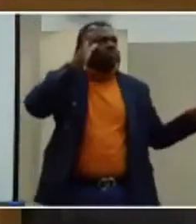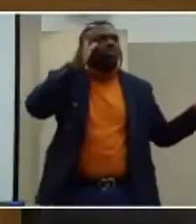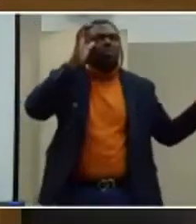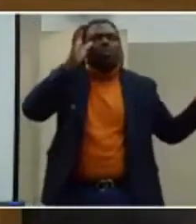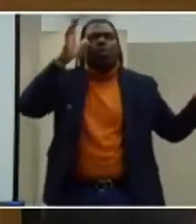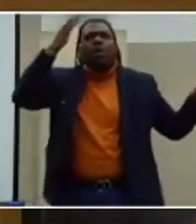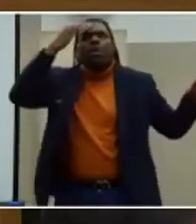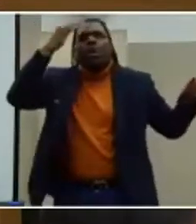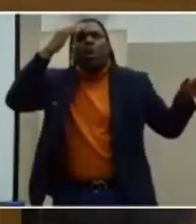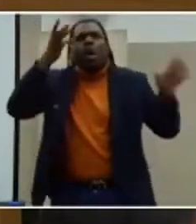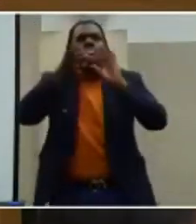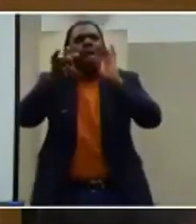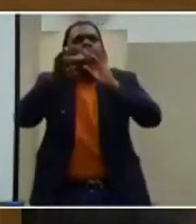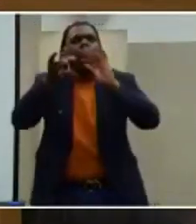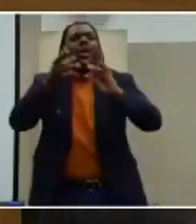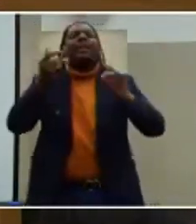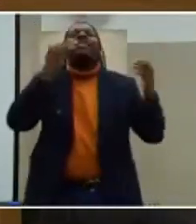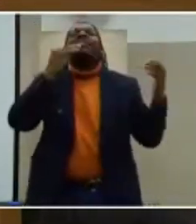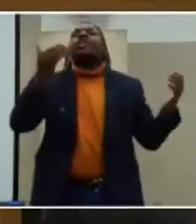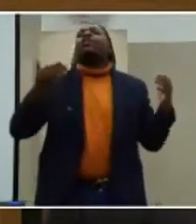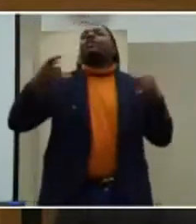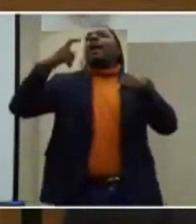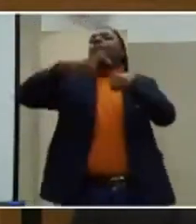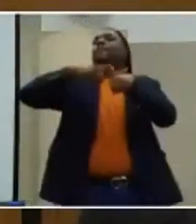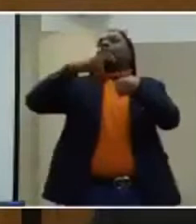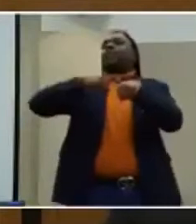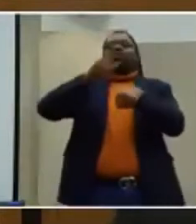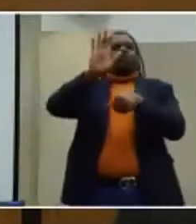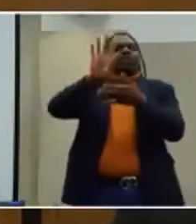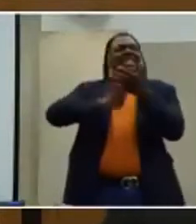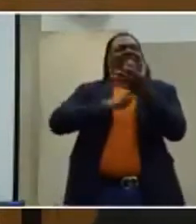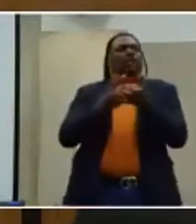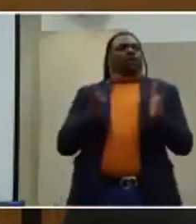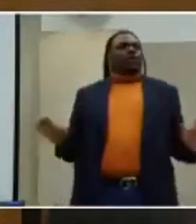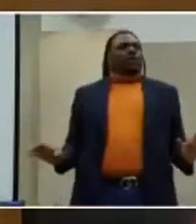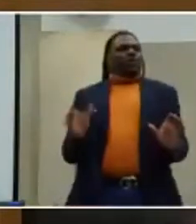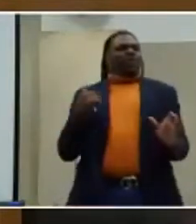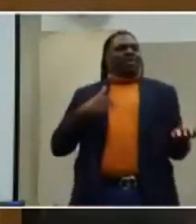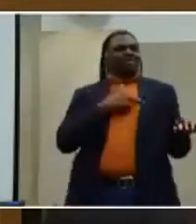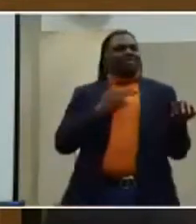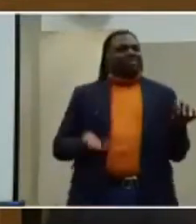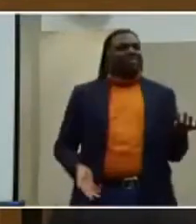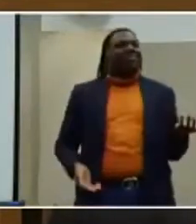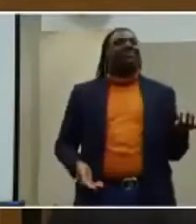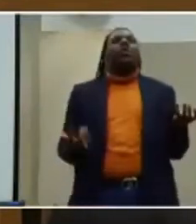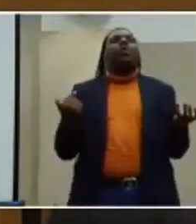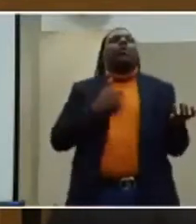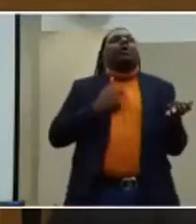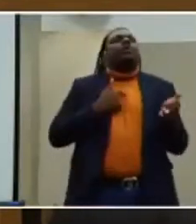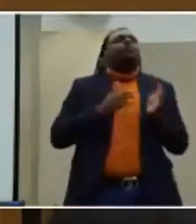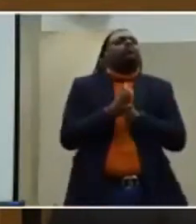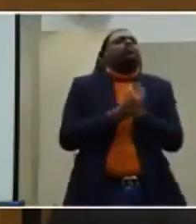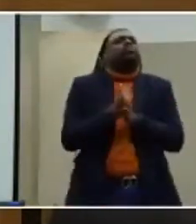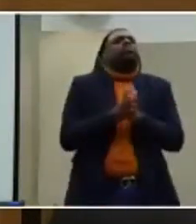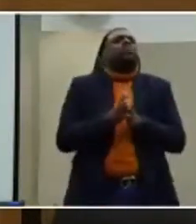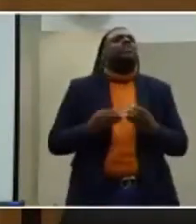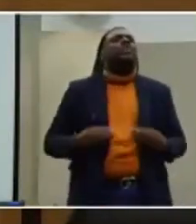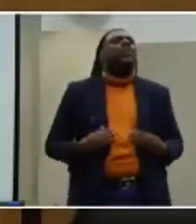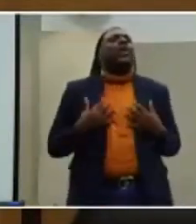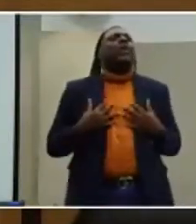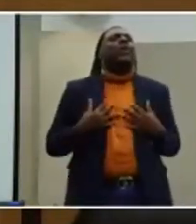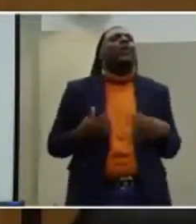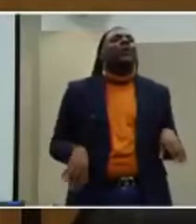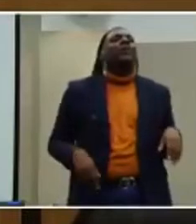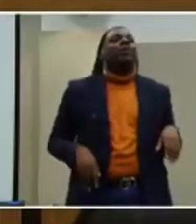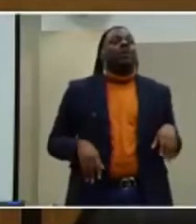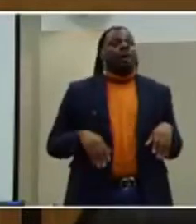say. And we thank you for taking this time out of your schedule to do this for us. We're thrilled that the board was